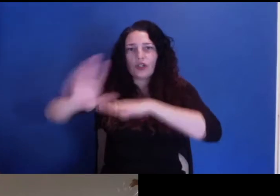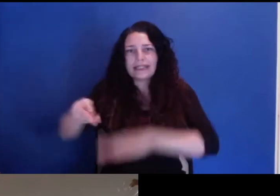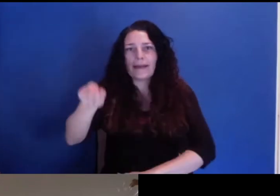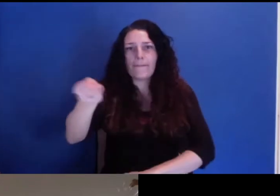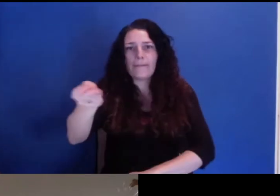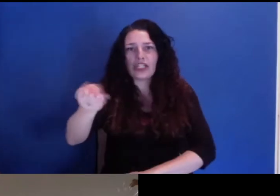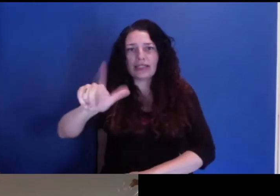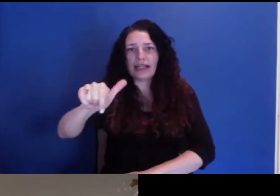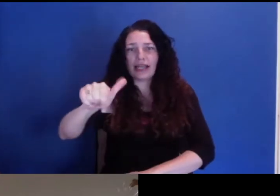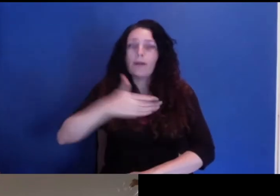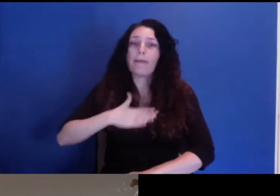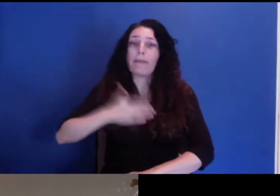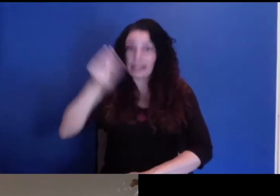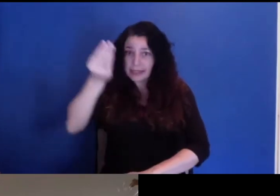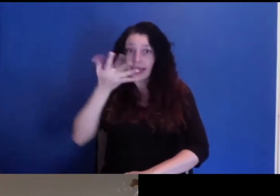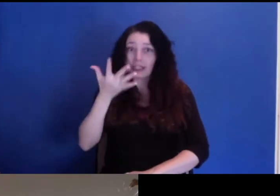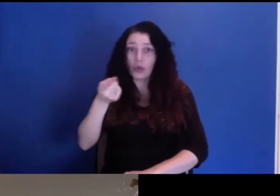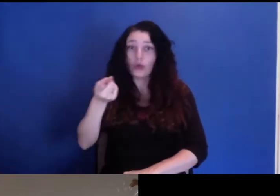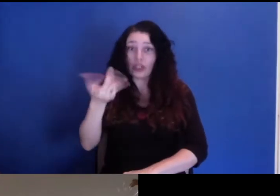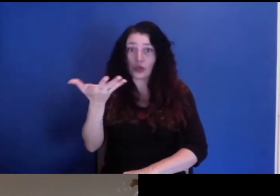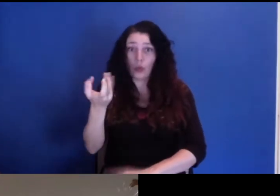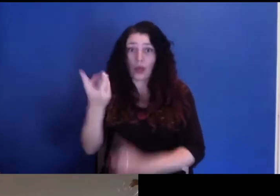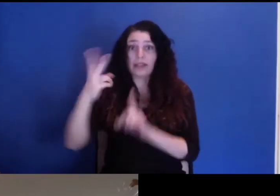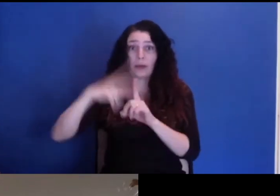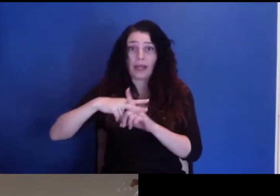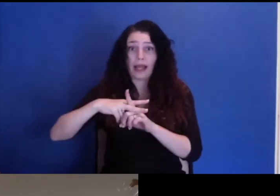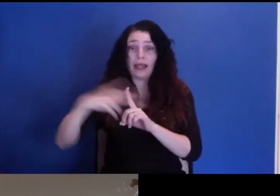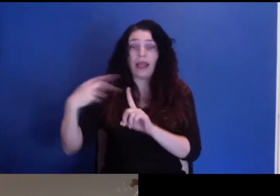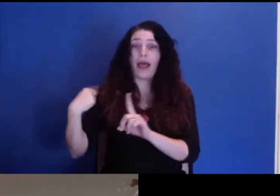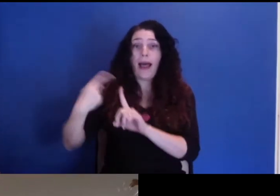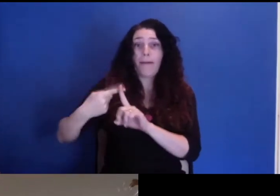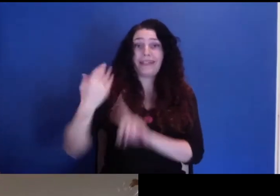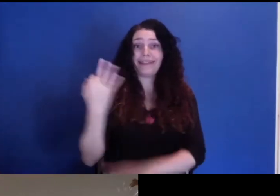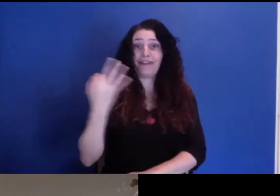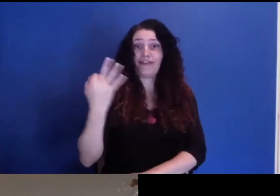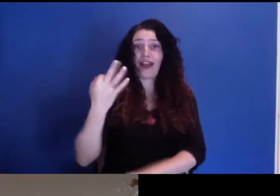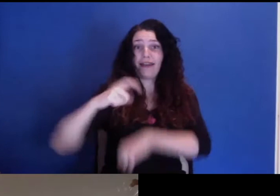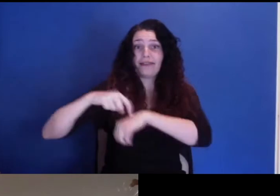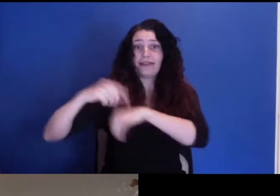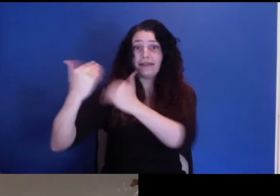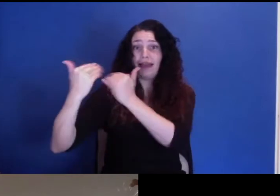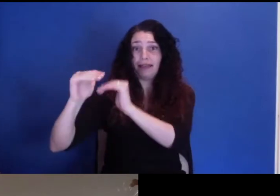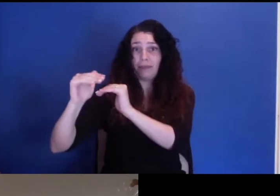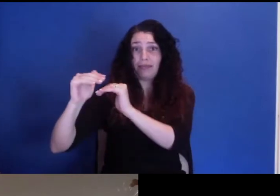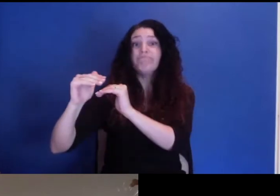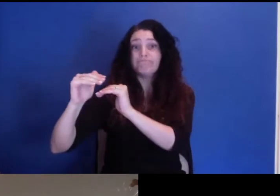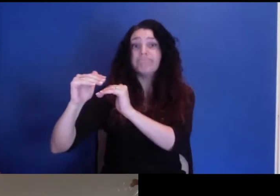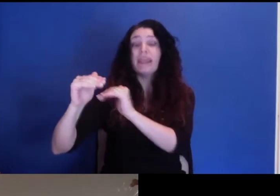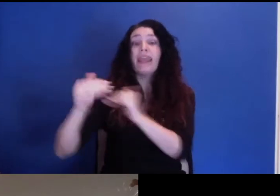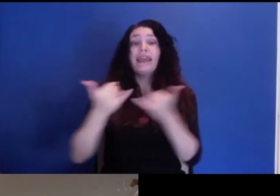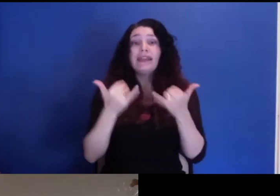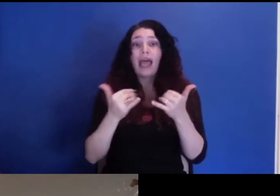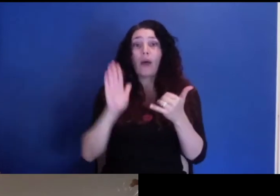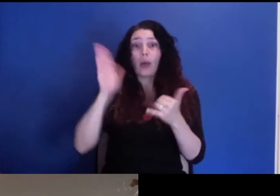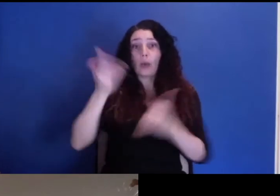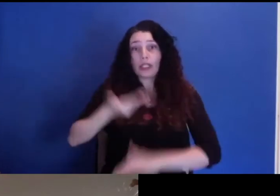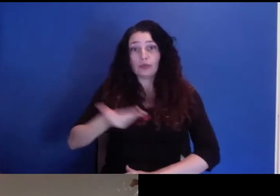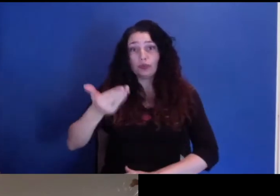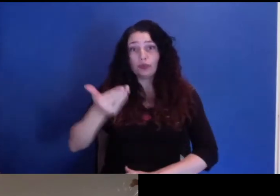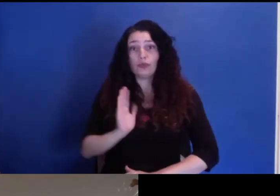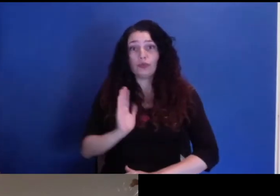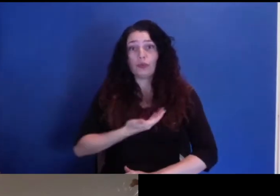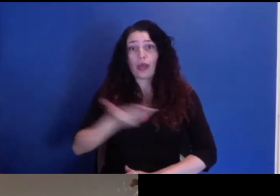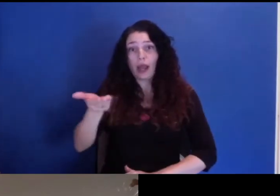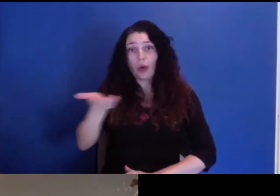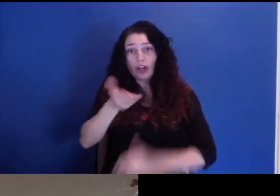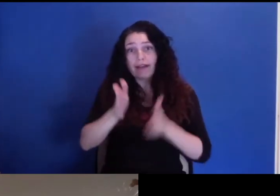to apply. You have until Friday to do that. So I'm going to introduce our guests. We're starting this